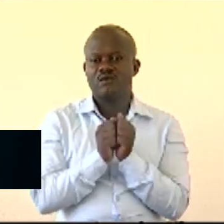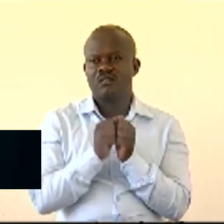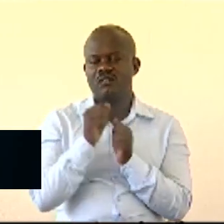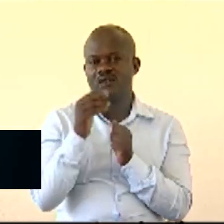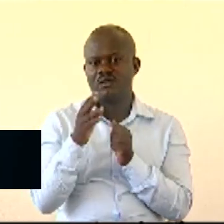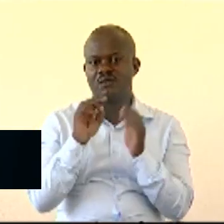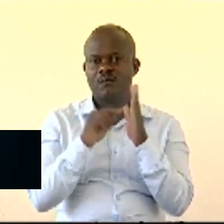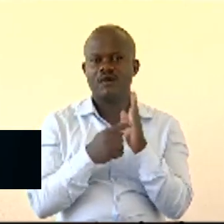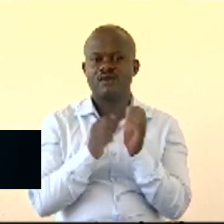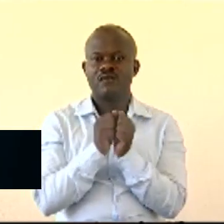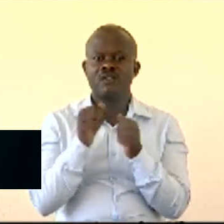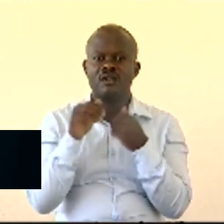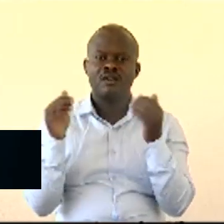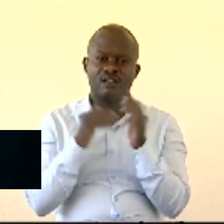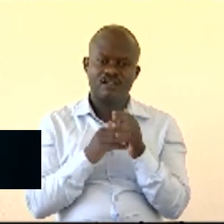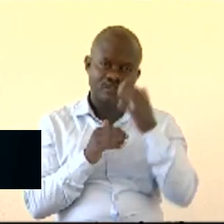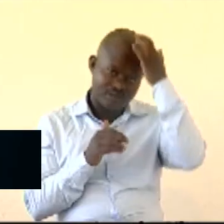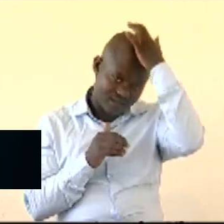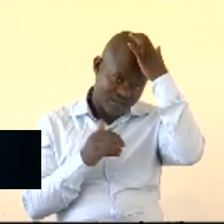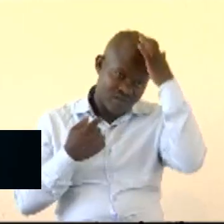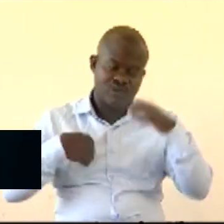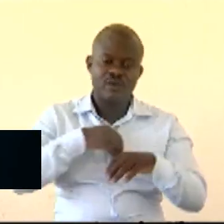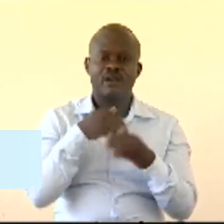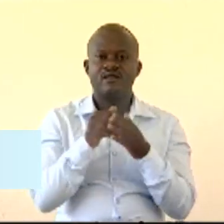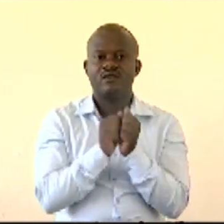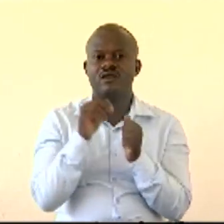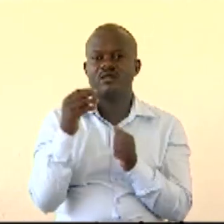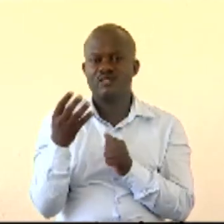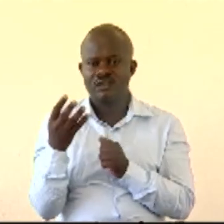7.14. And we have